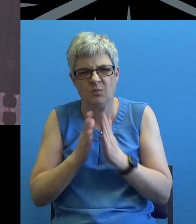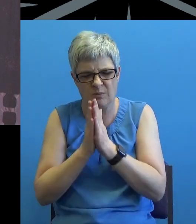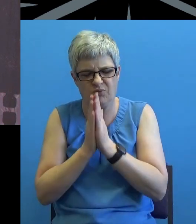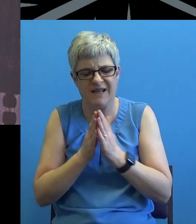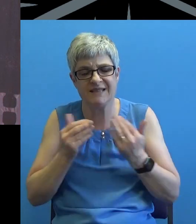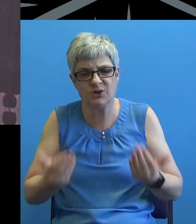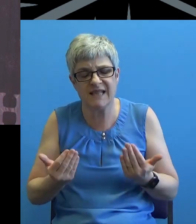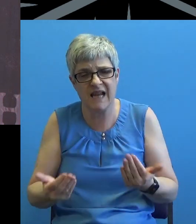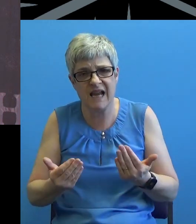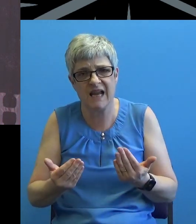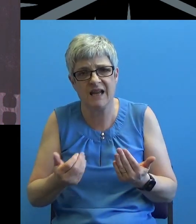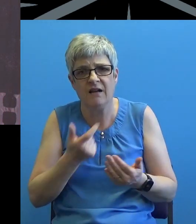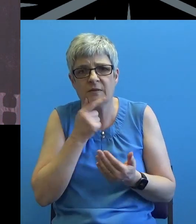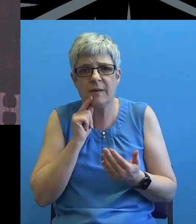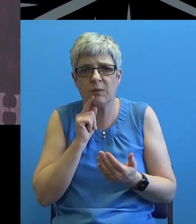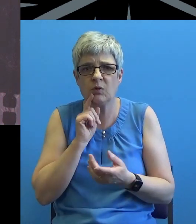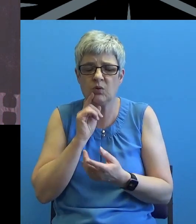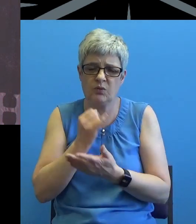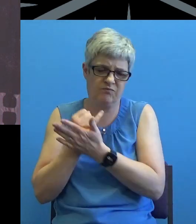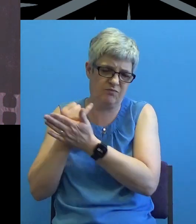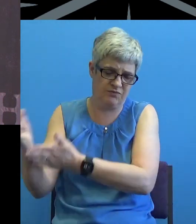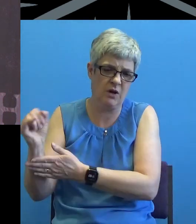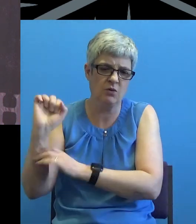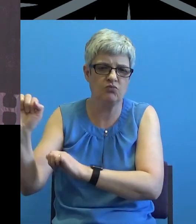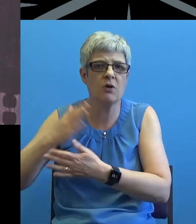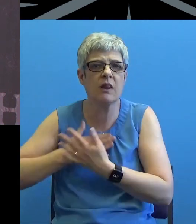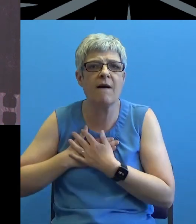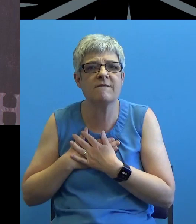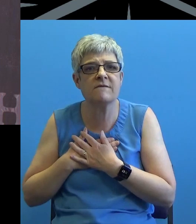And we pray today for those who resist your love,